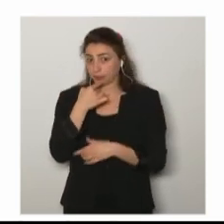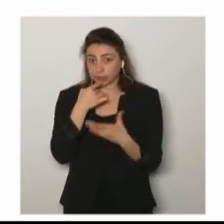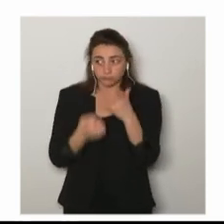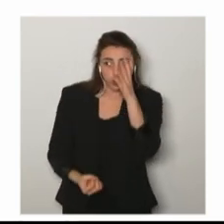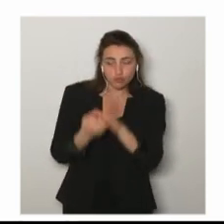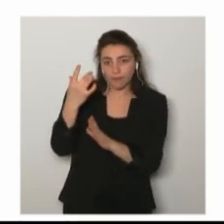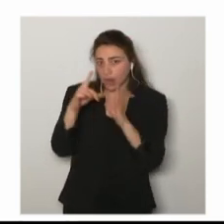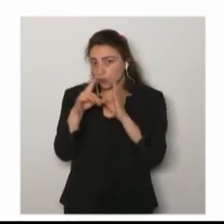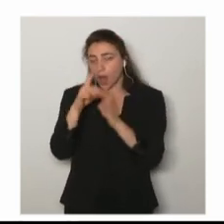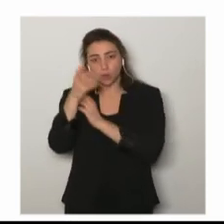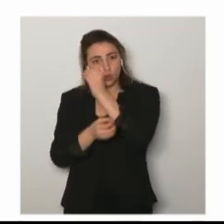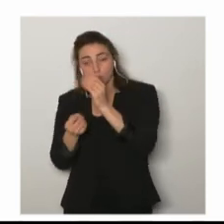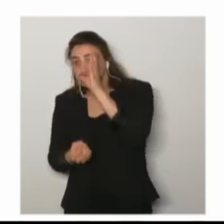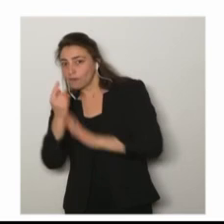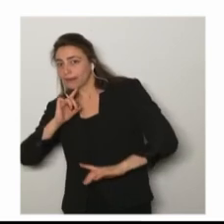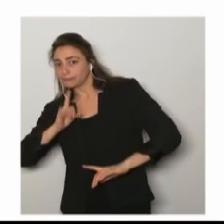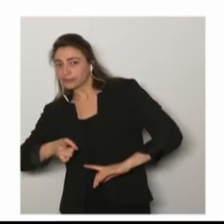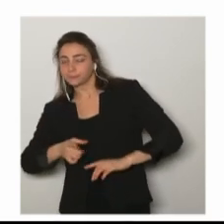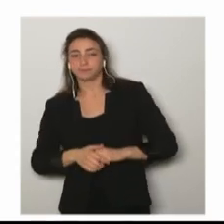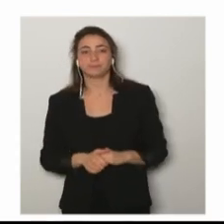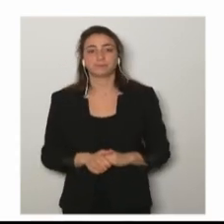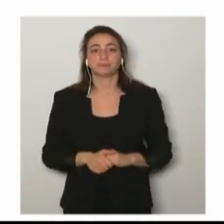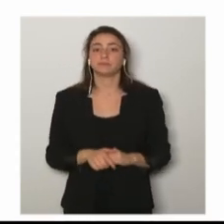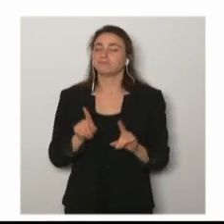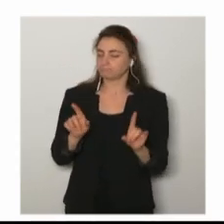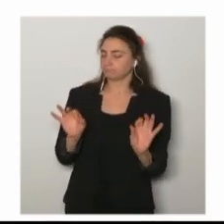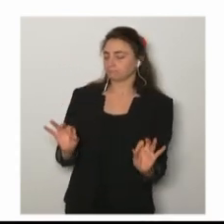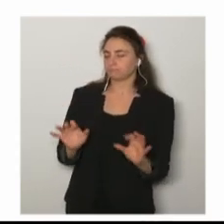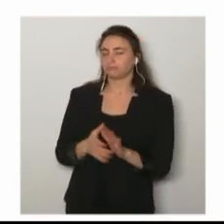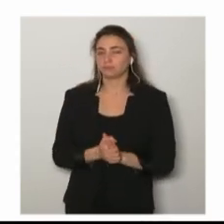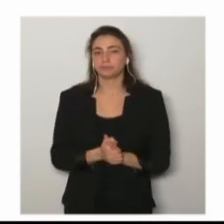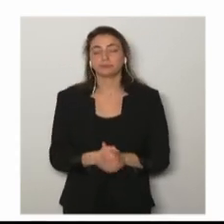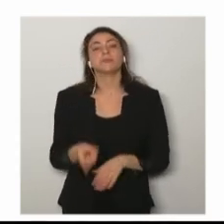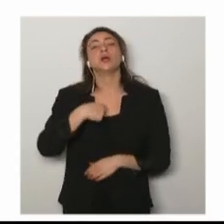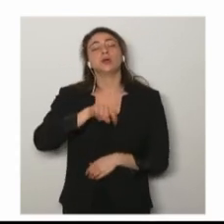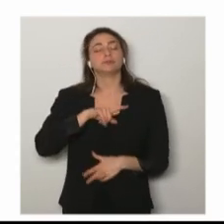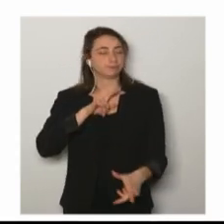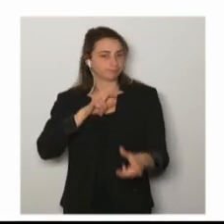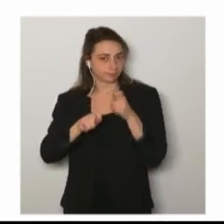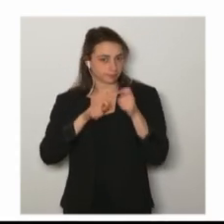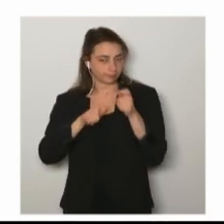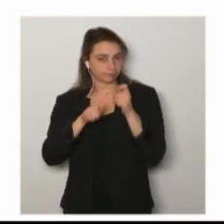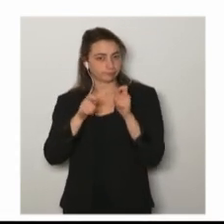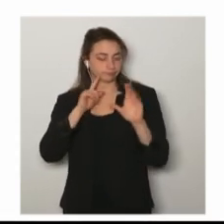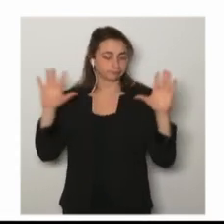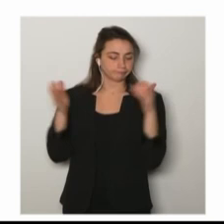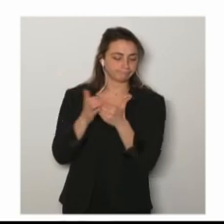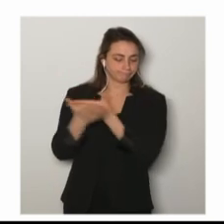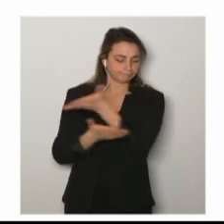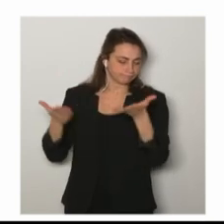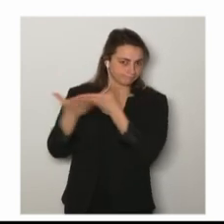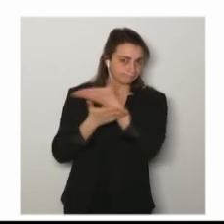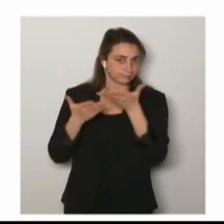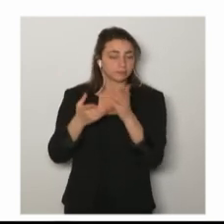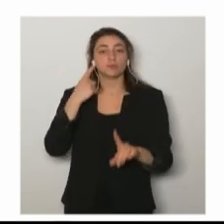subject? Well, we have discussed in the working group quite a lot about this right to be forgotten and how it's